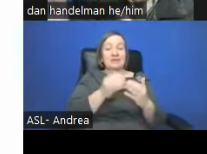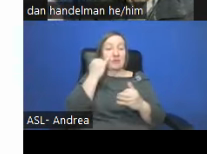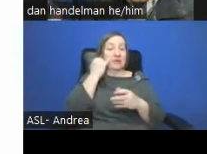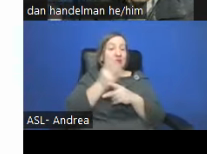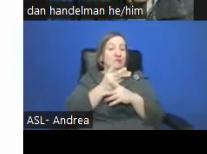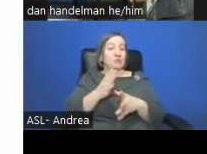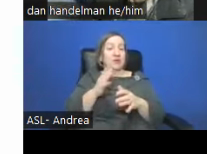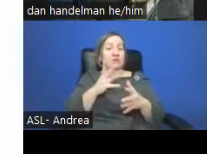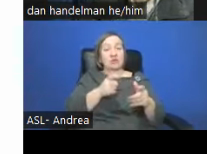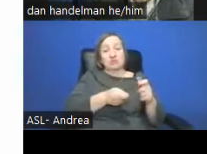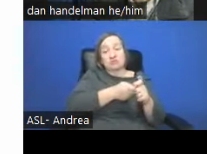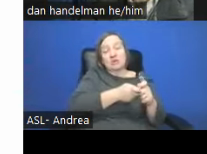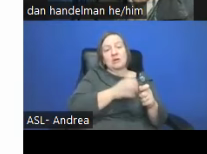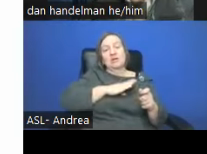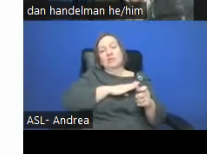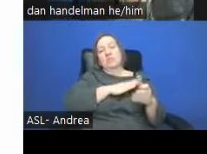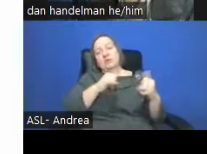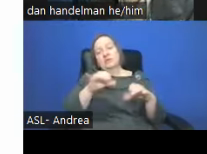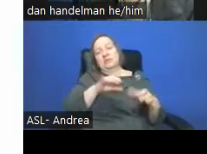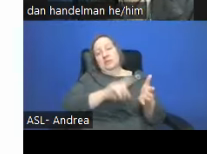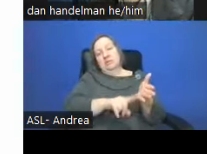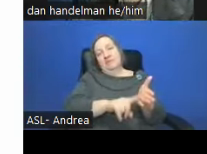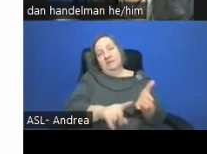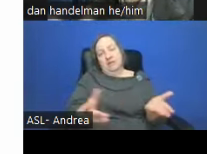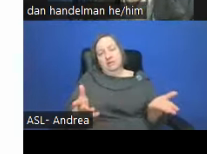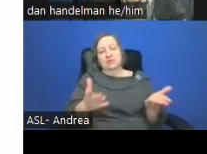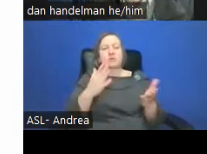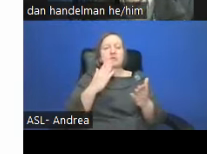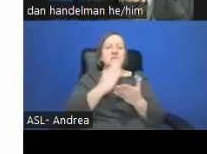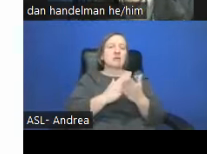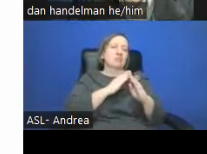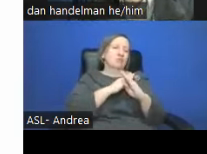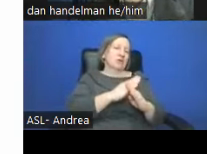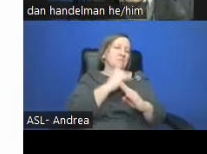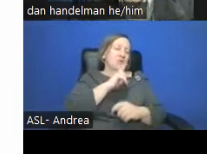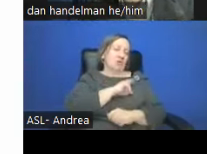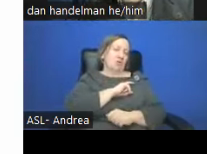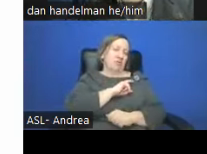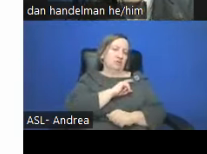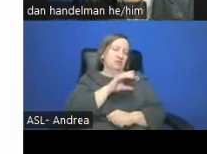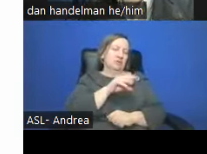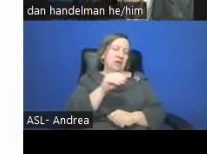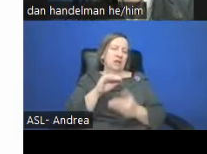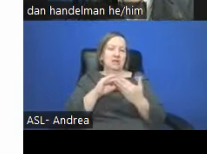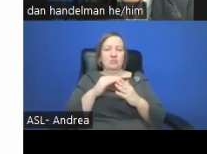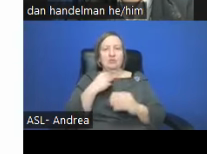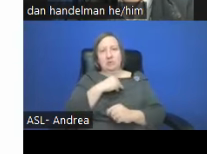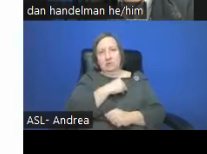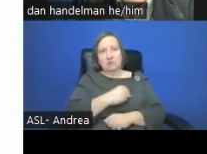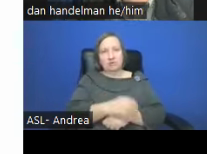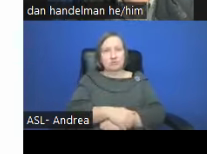have it in for them, the board still does the investigation. So there's some protection for officers as well as community members in this.